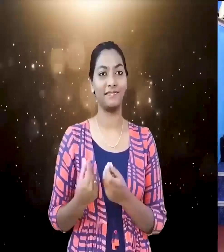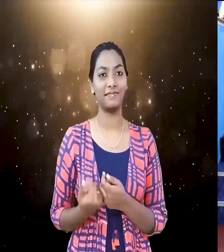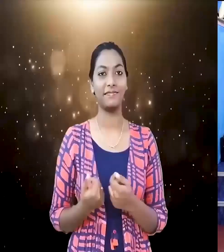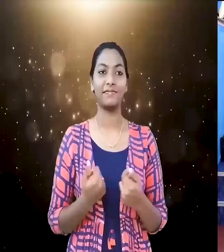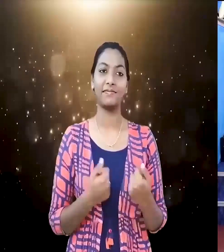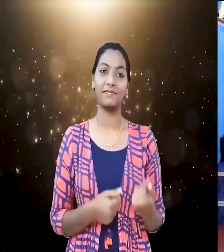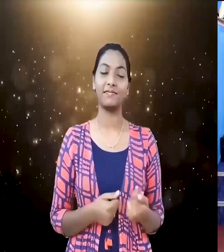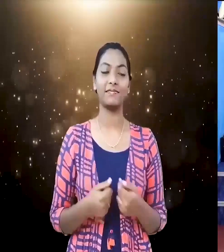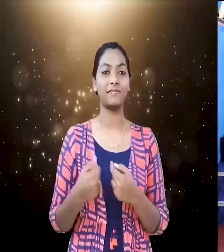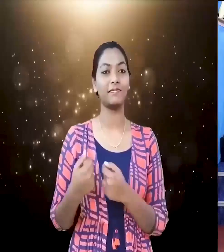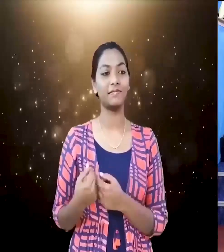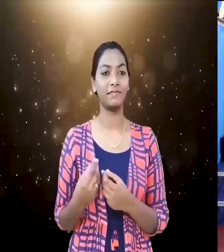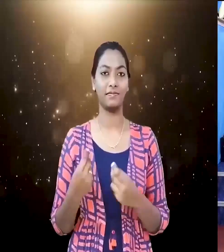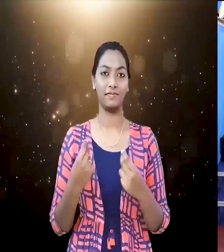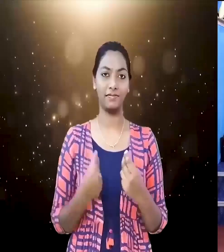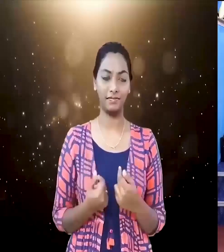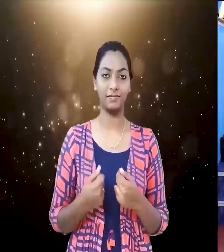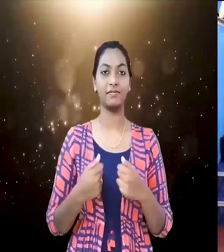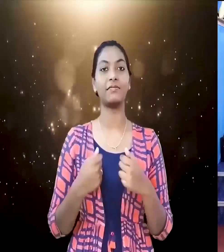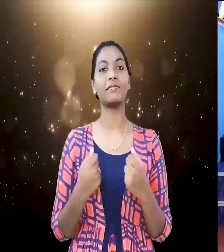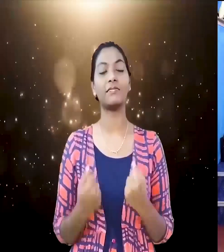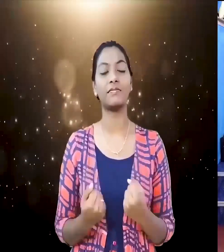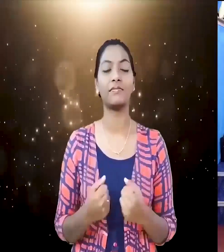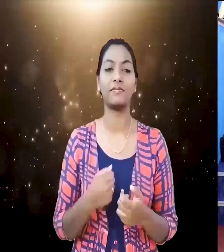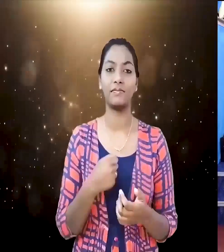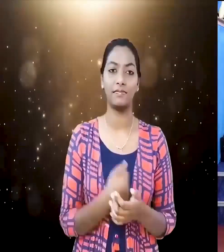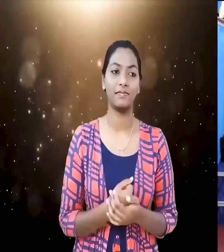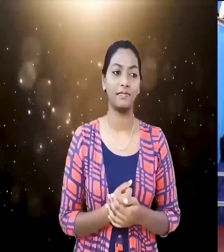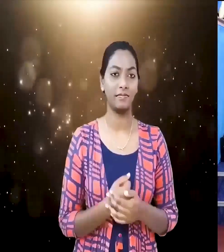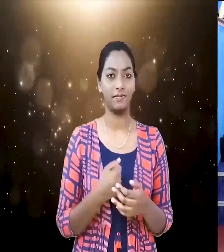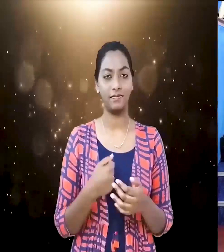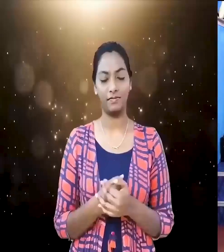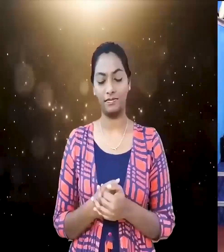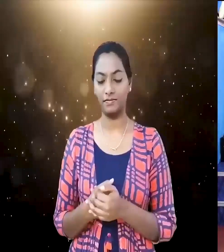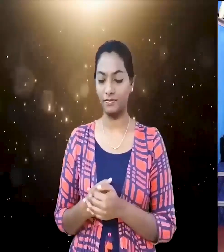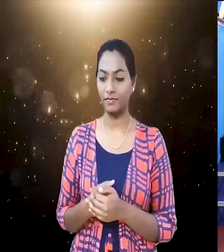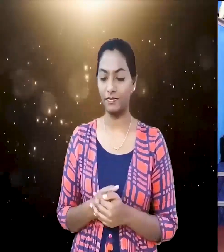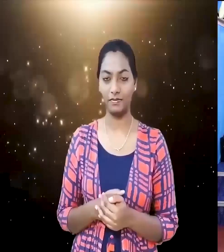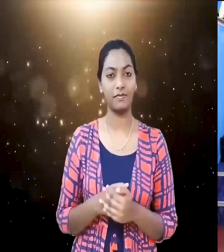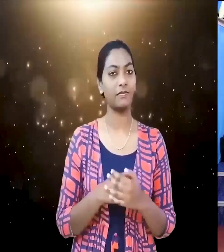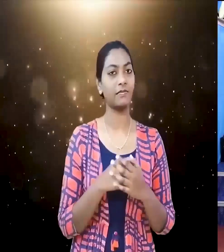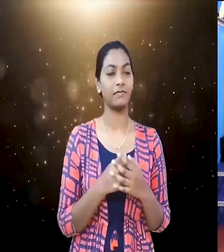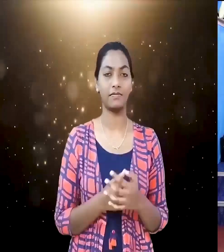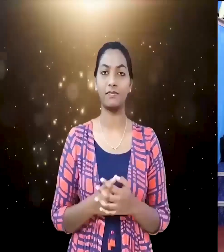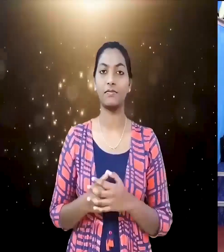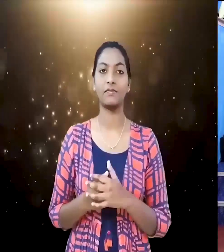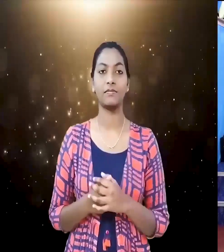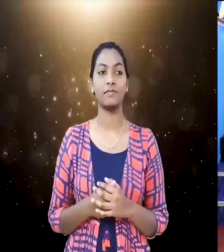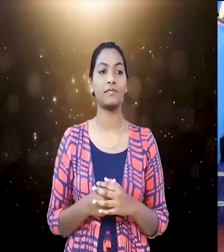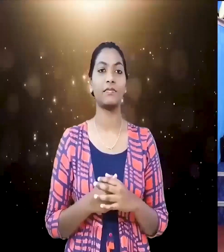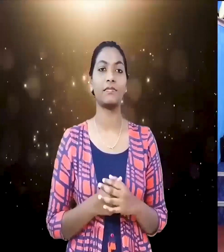Yes, it all belongs to you alone. You creator of this universe. Ha.